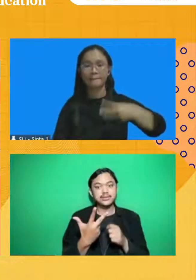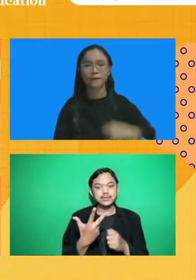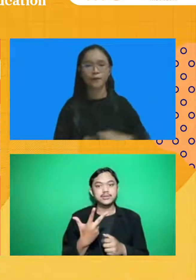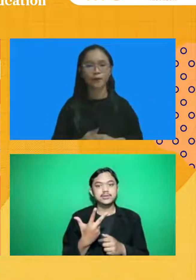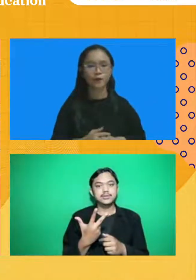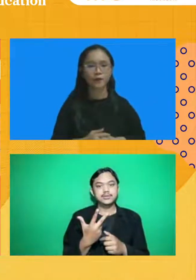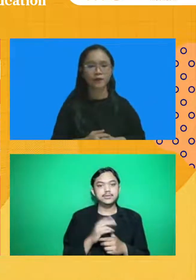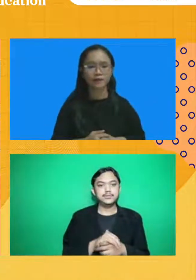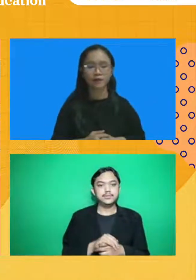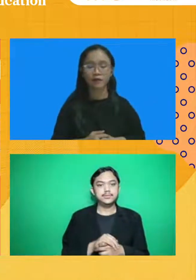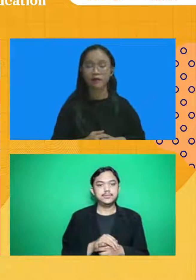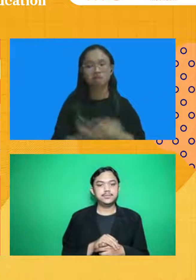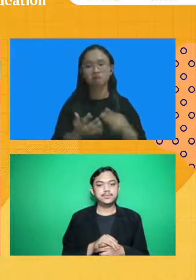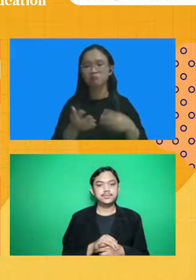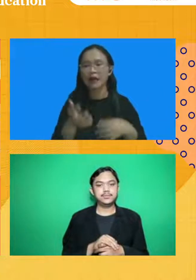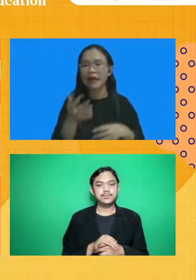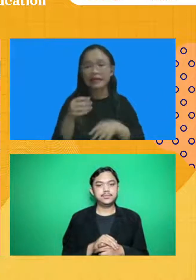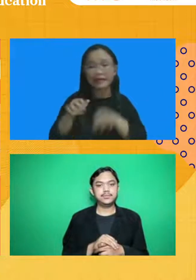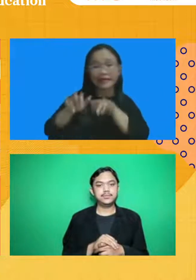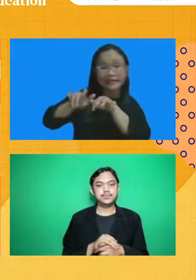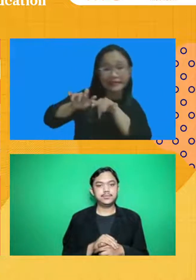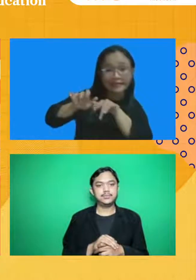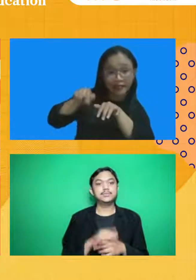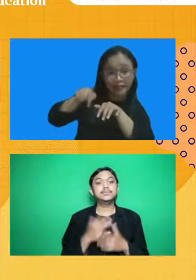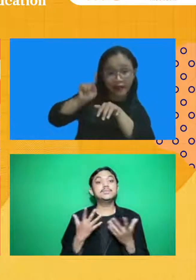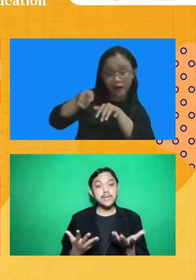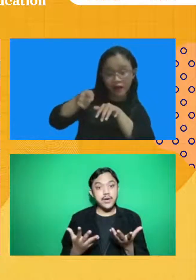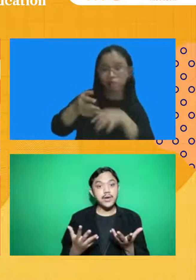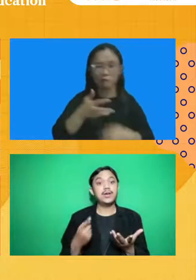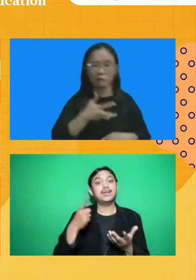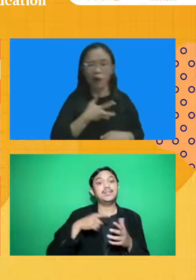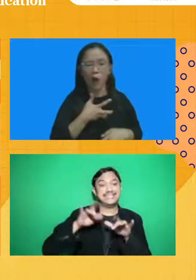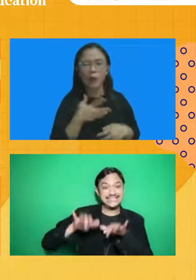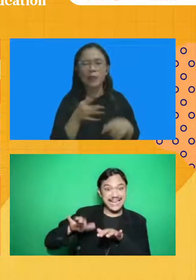Click one and join with one row.